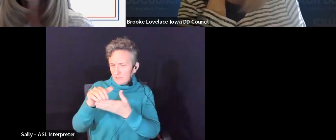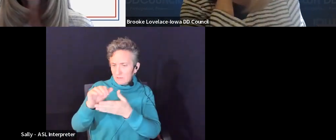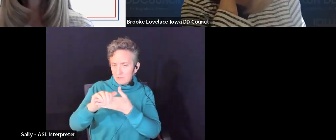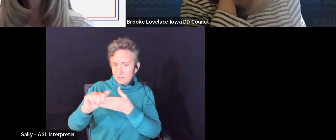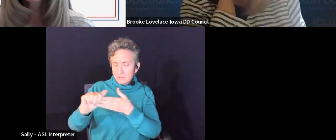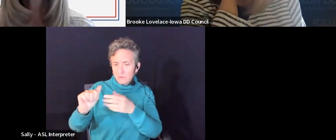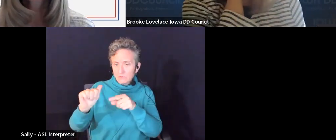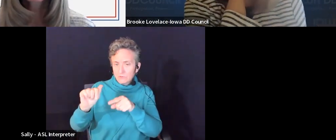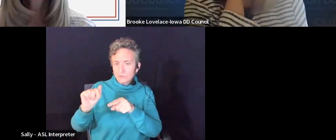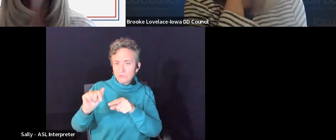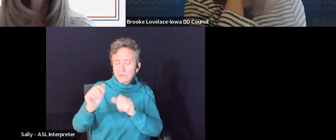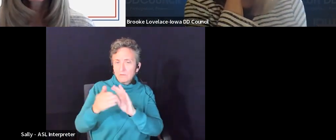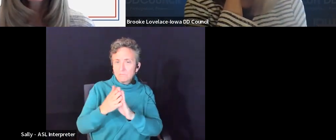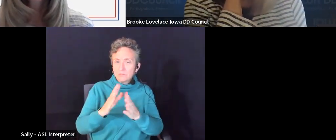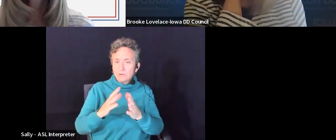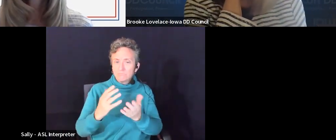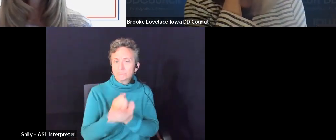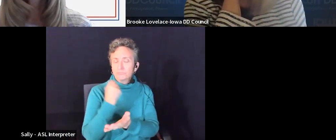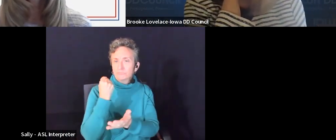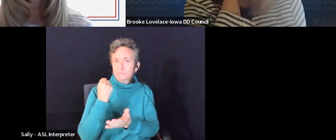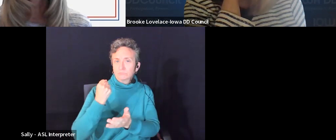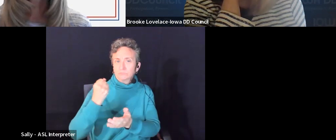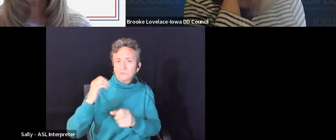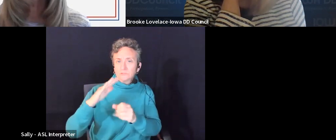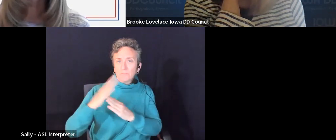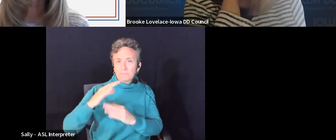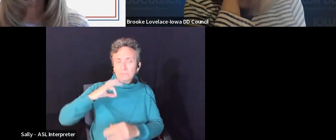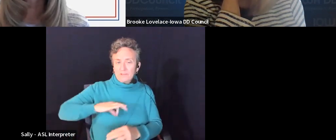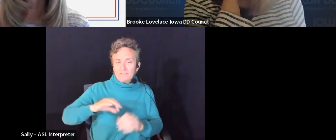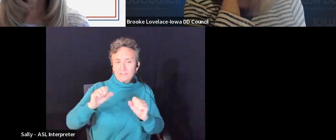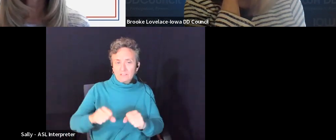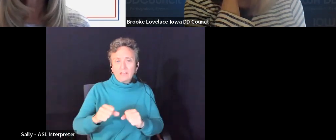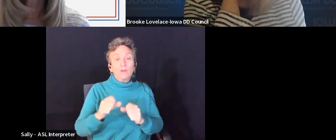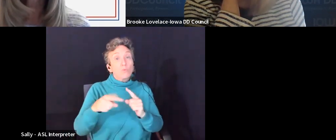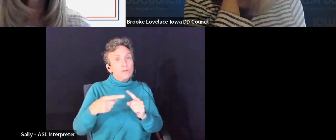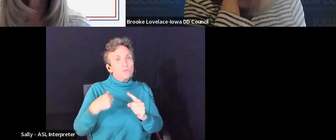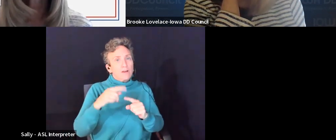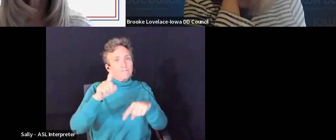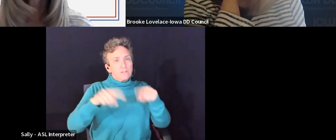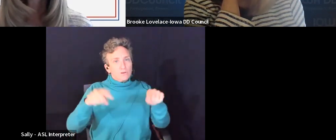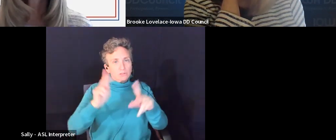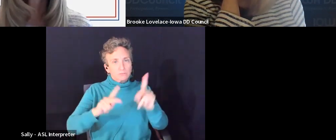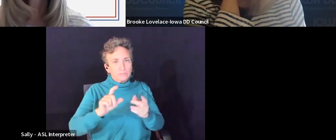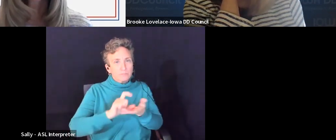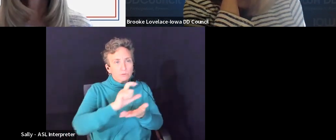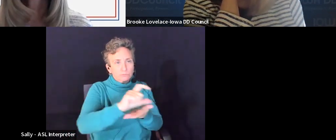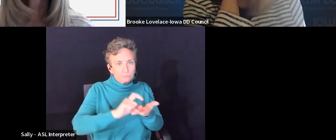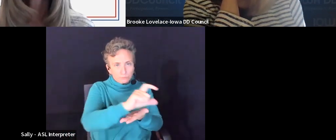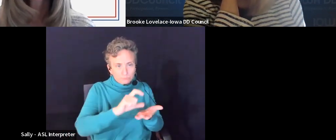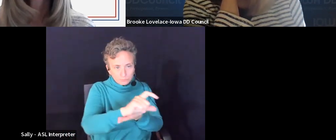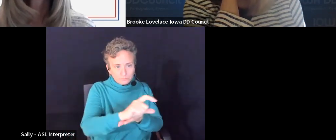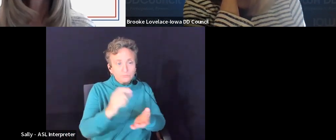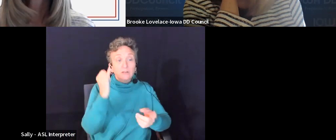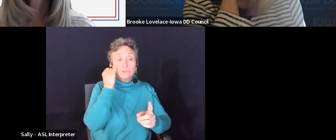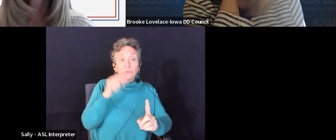$17,000 can be maximized with different people contributing. So if the account